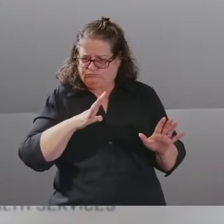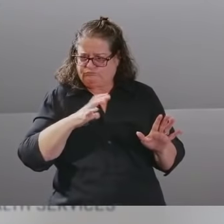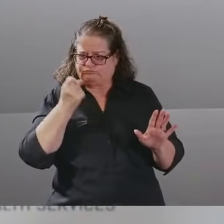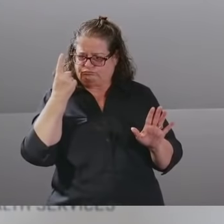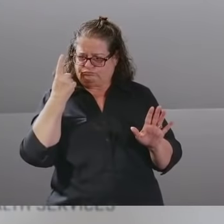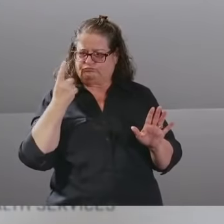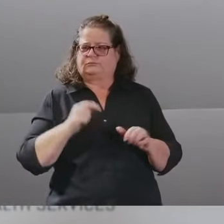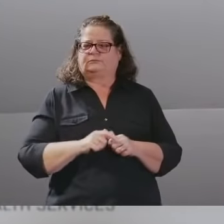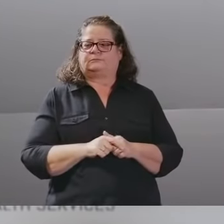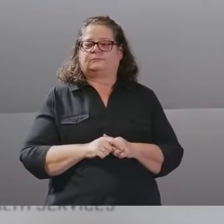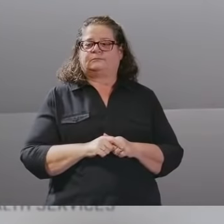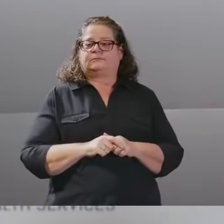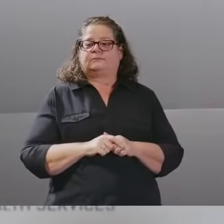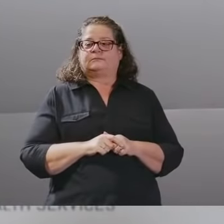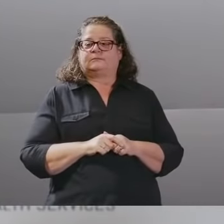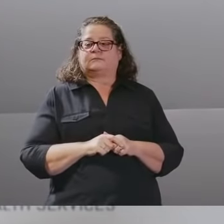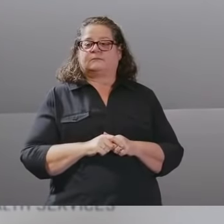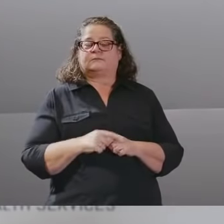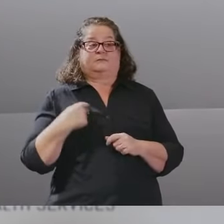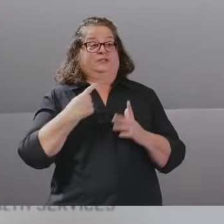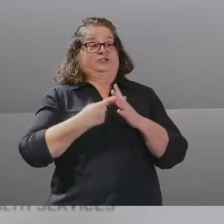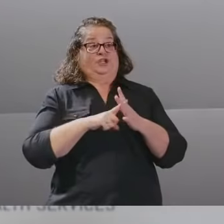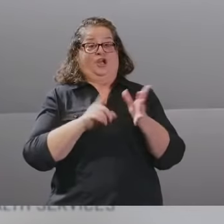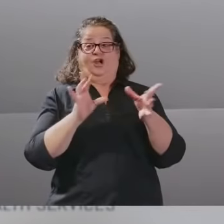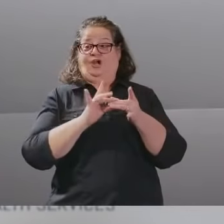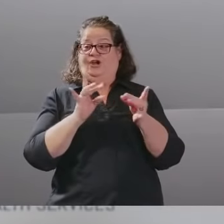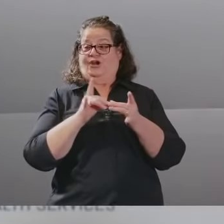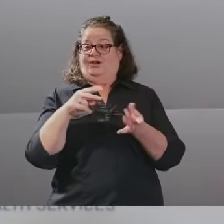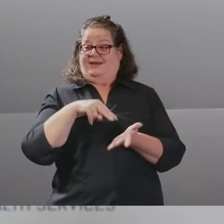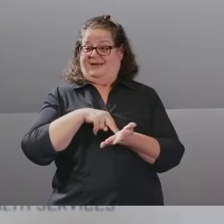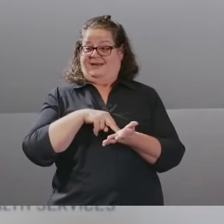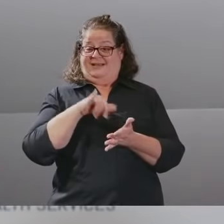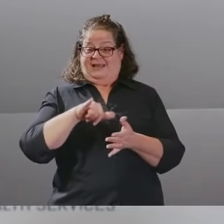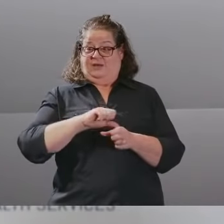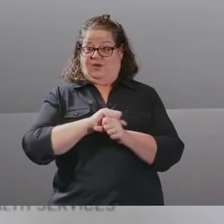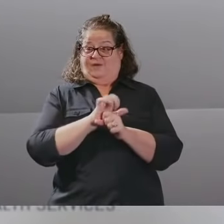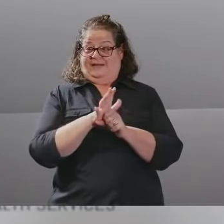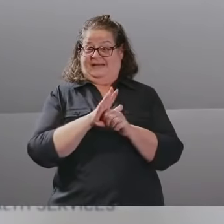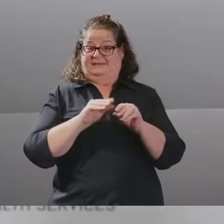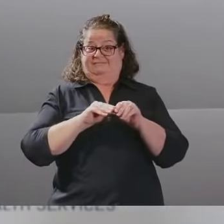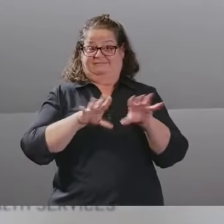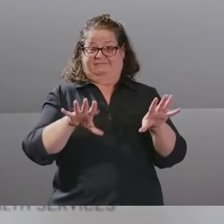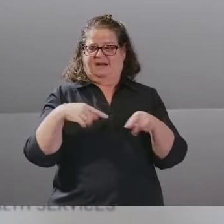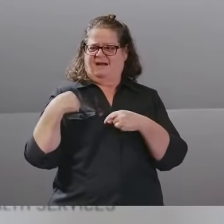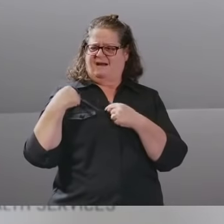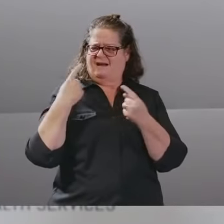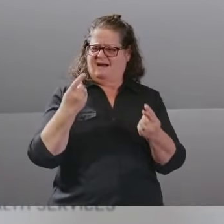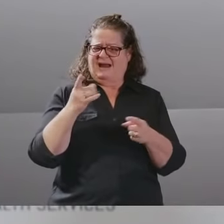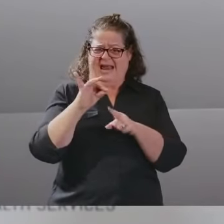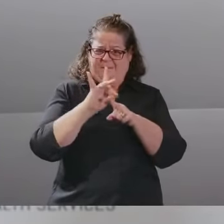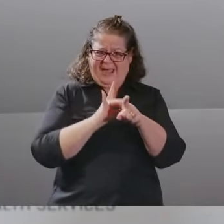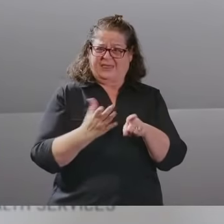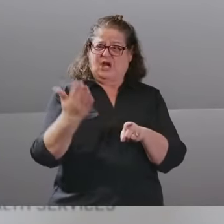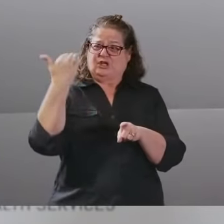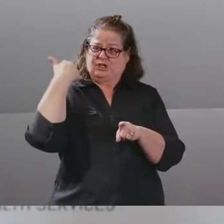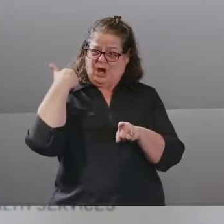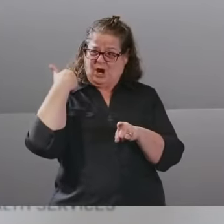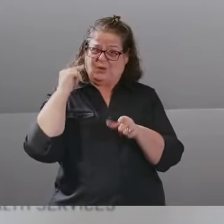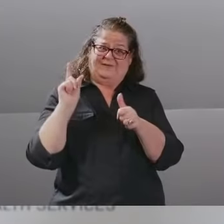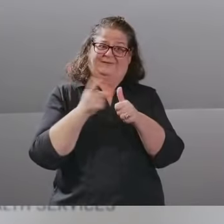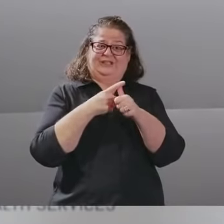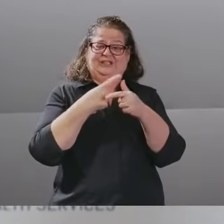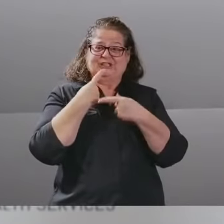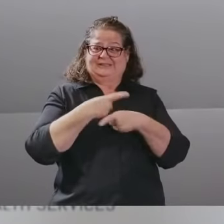address this pandemic in this room 8 months ago. I've been in front of you